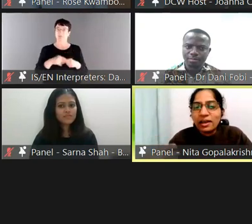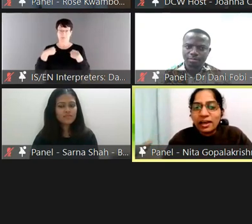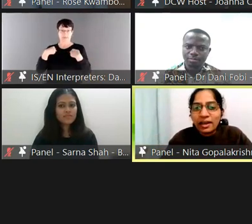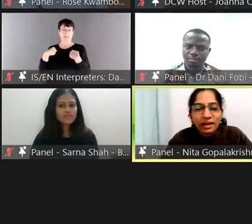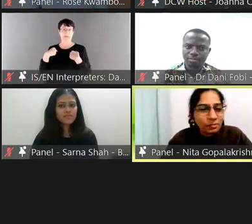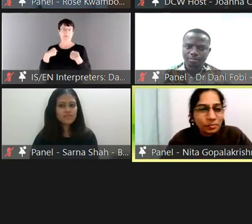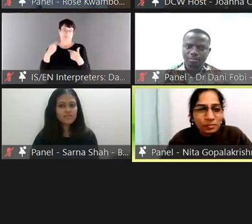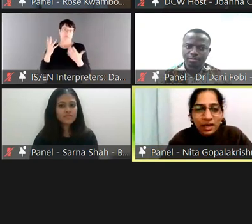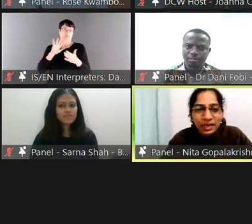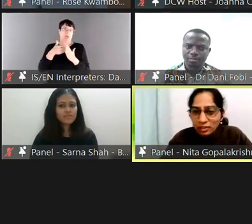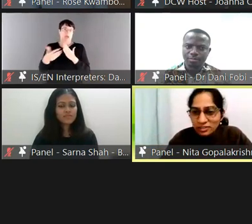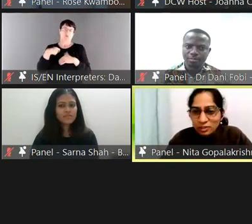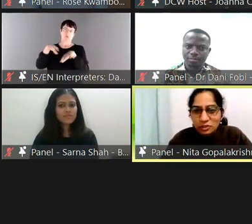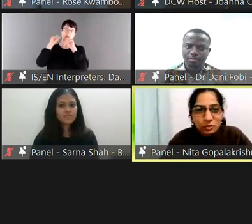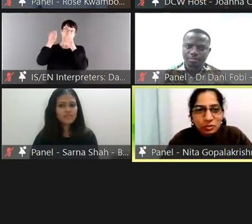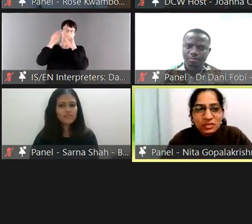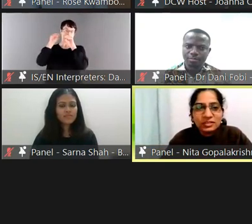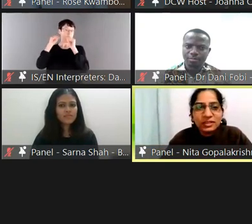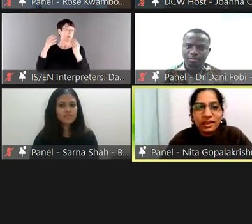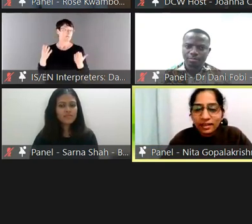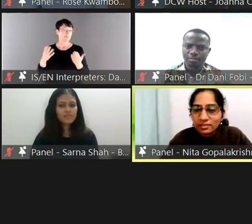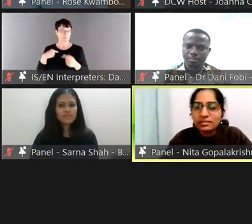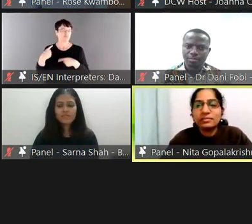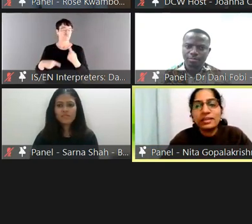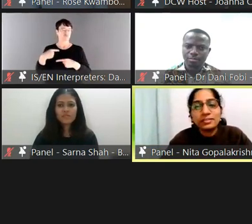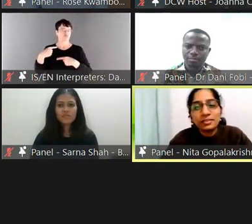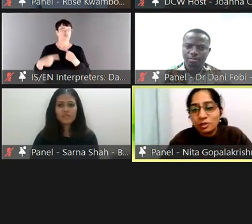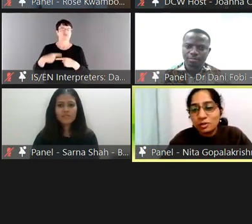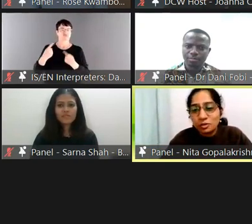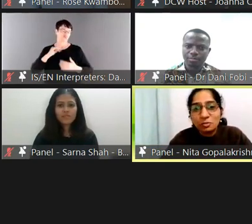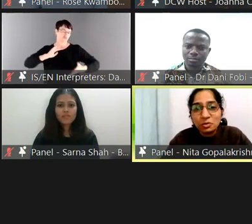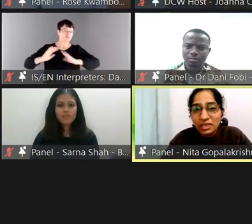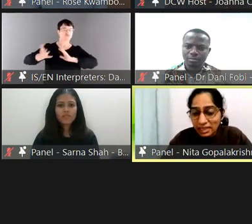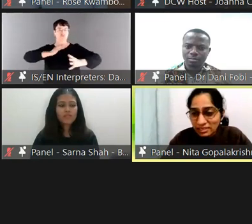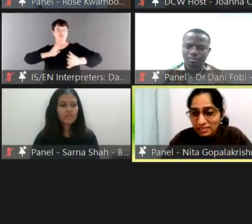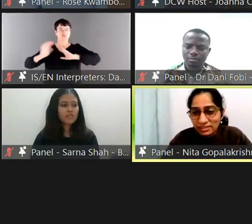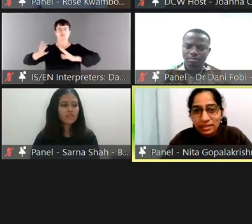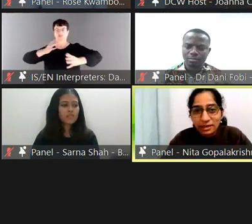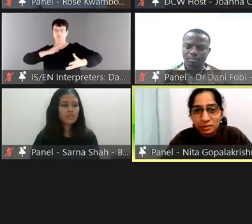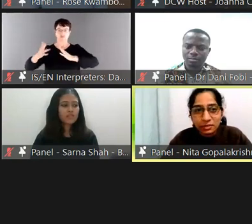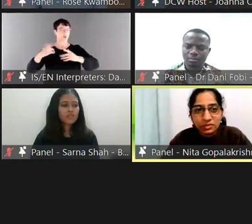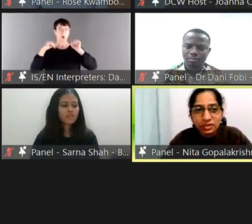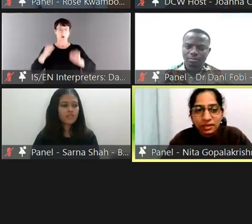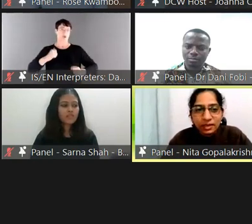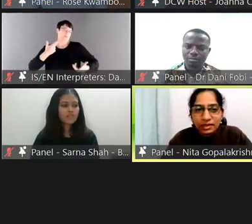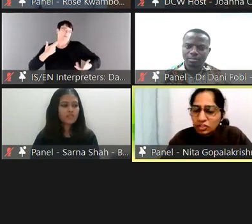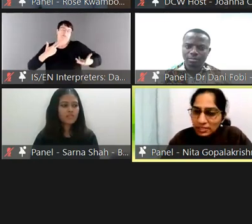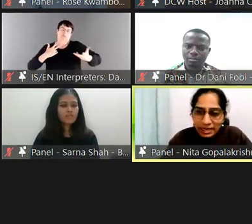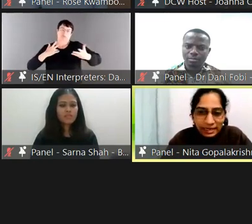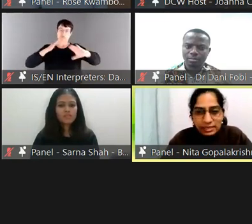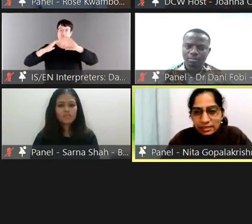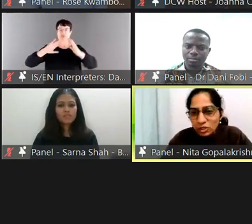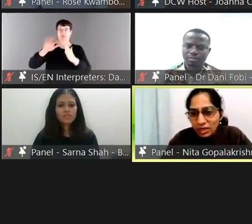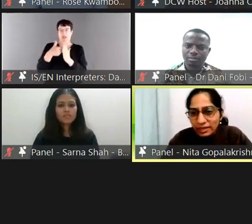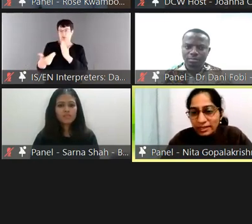understand by constant use, and then started to communicate in sign language.